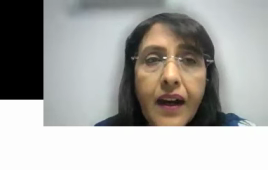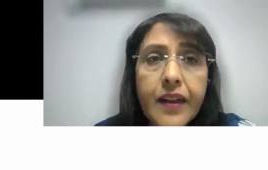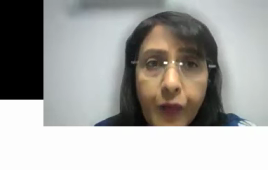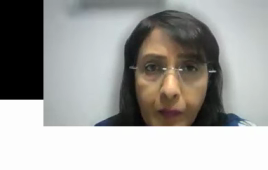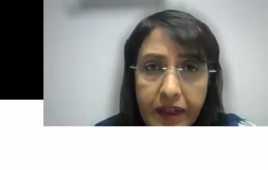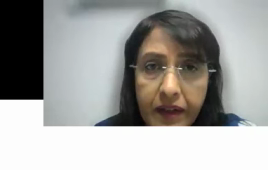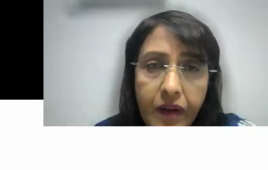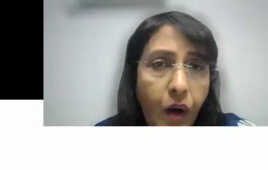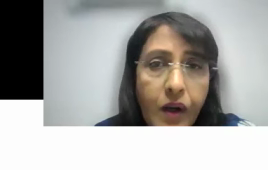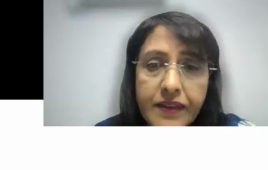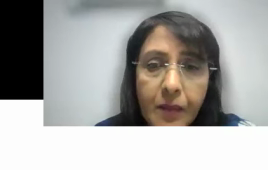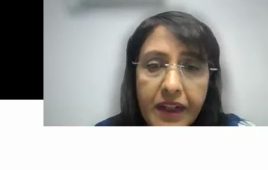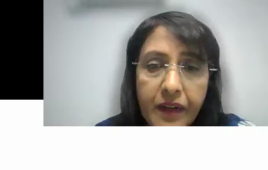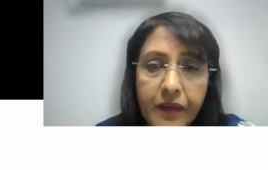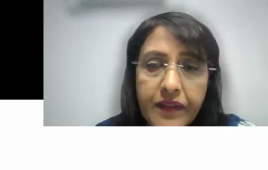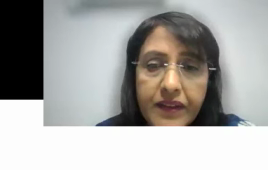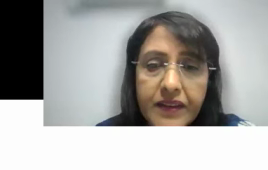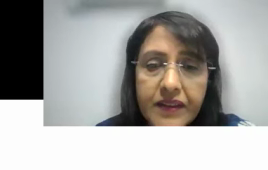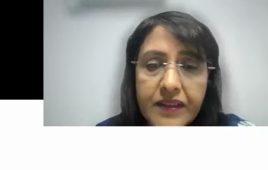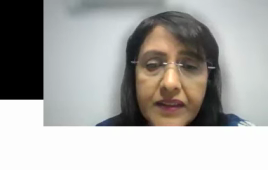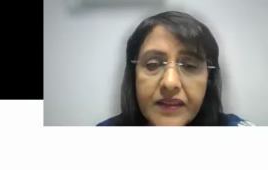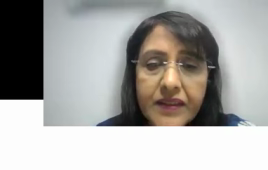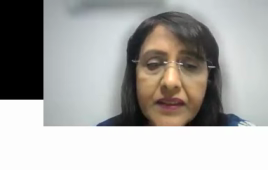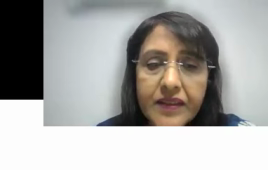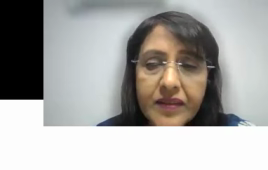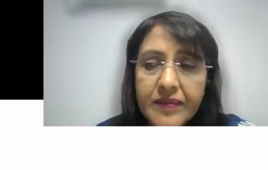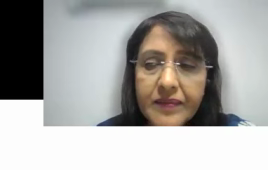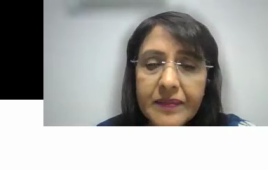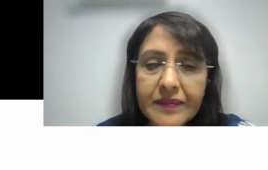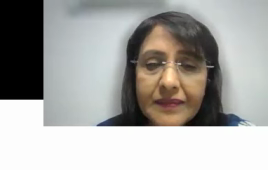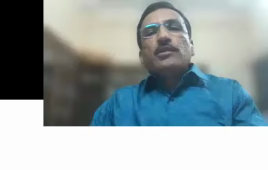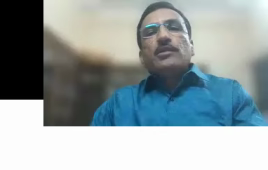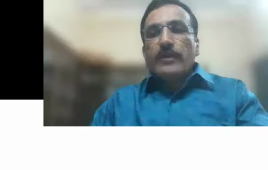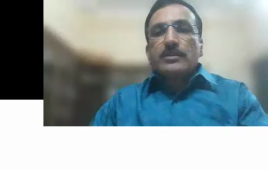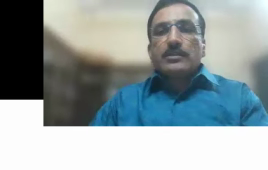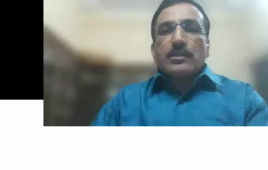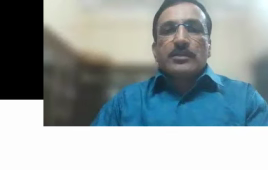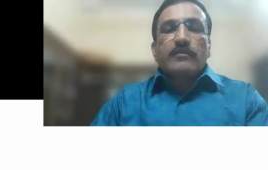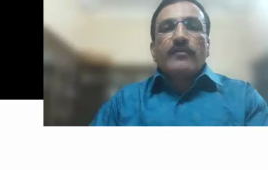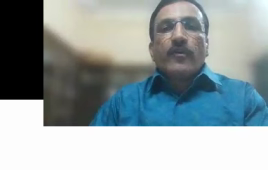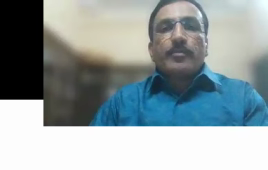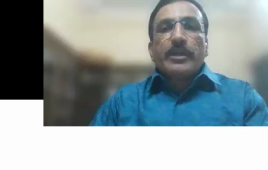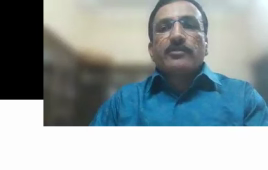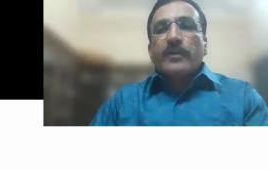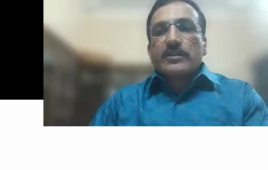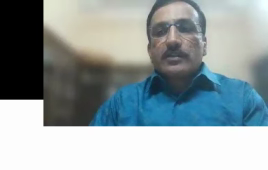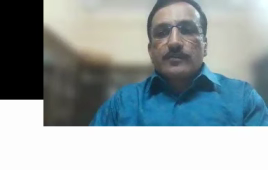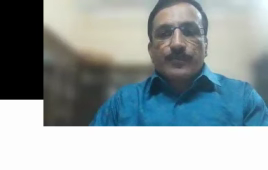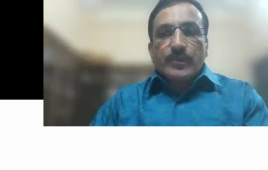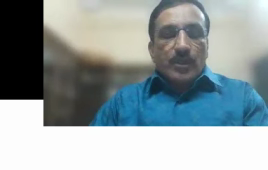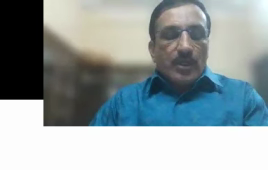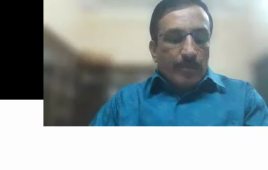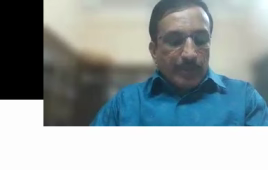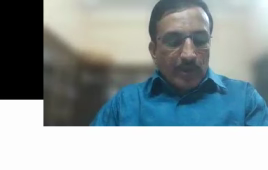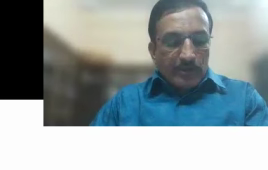colleges? Are they formative or summative? See, they are meant to serve a formative